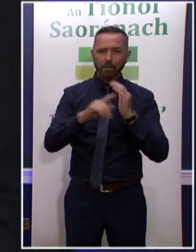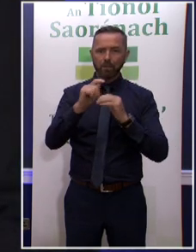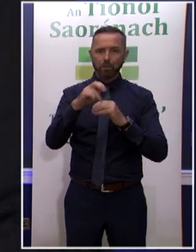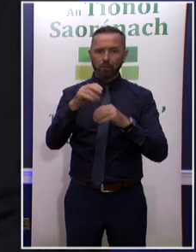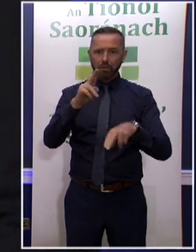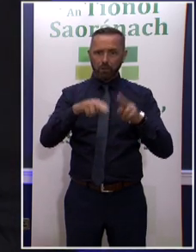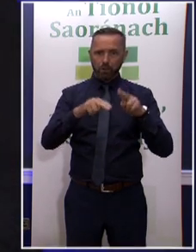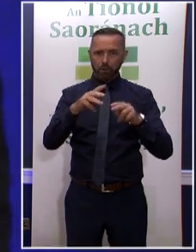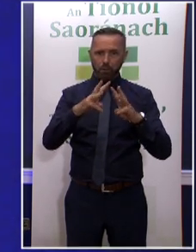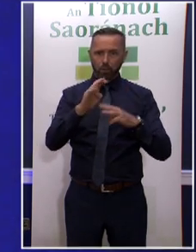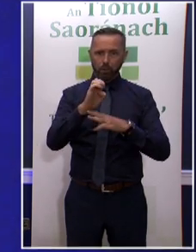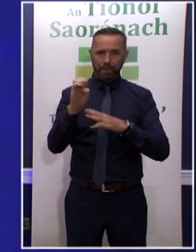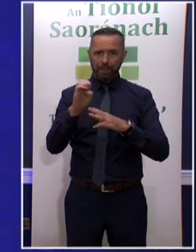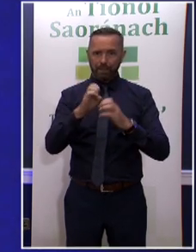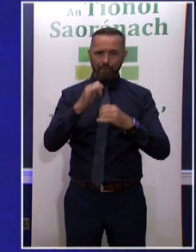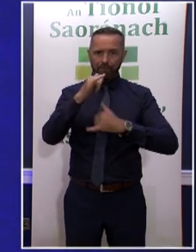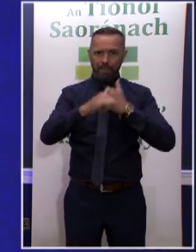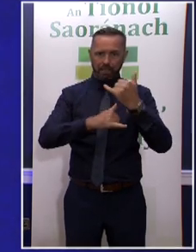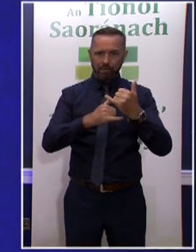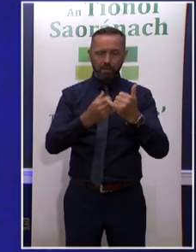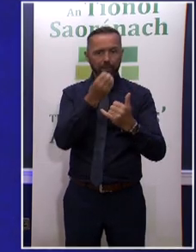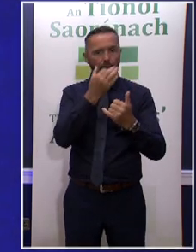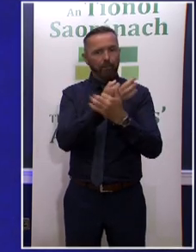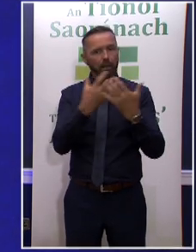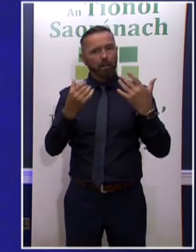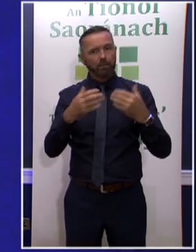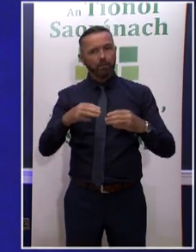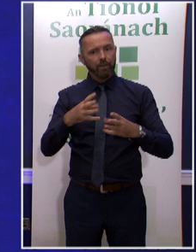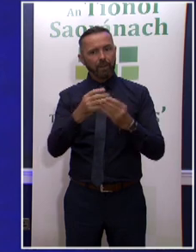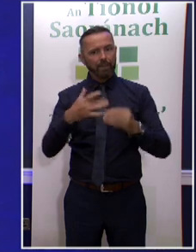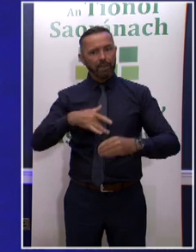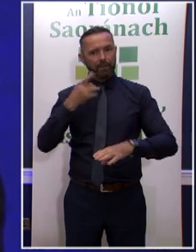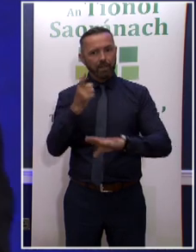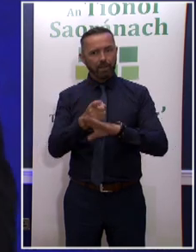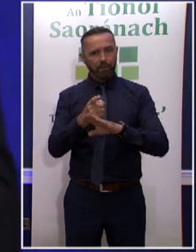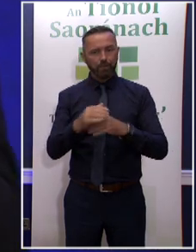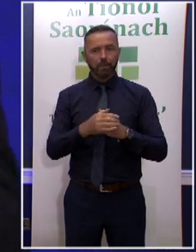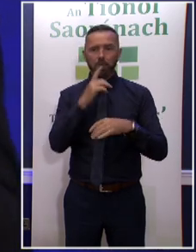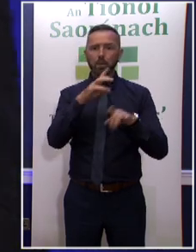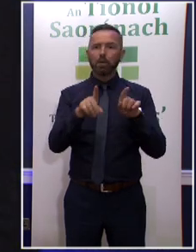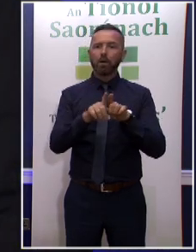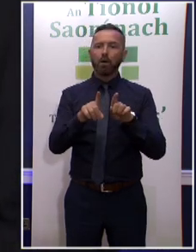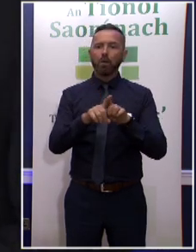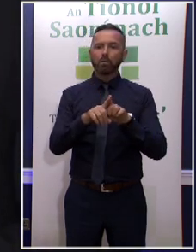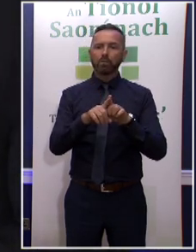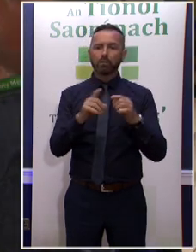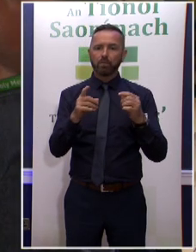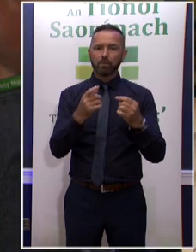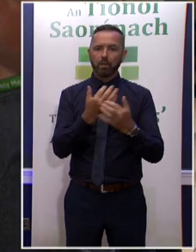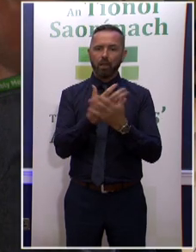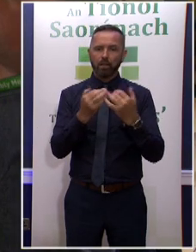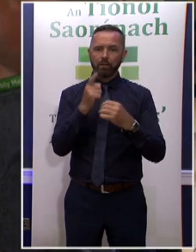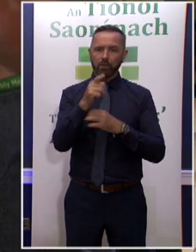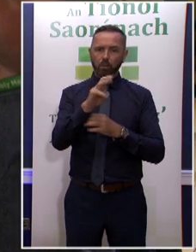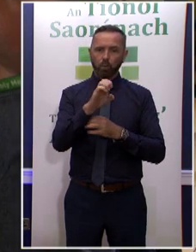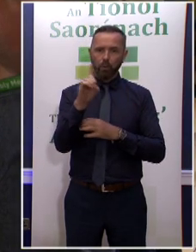year, which are food for a lot of creatures living right then and there. But also then many of those seaweeds